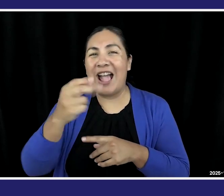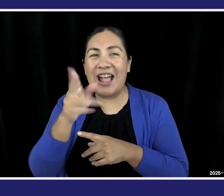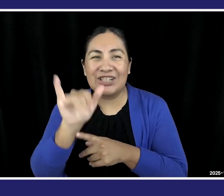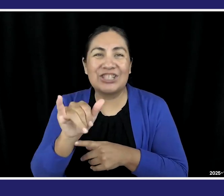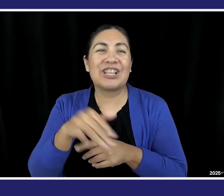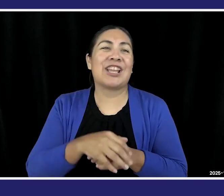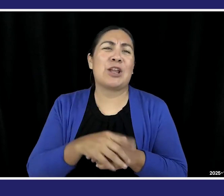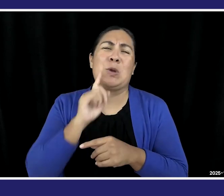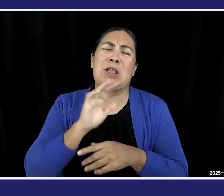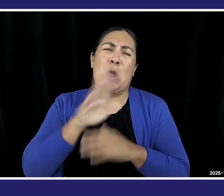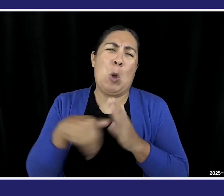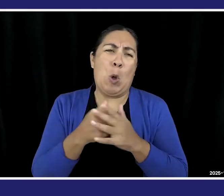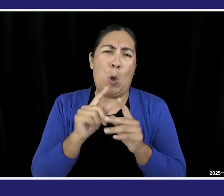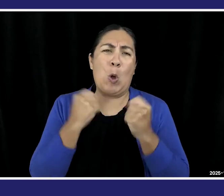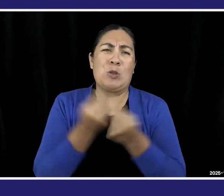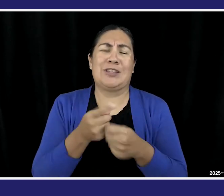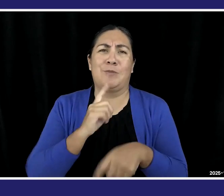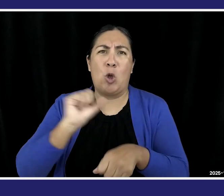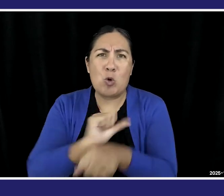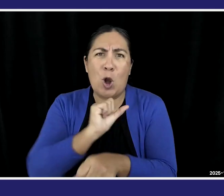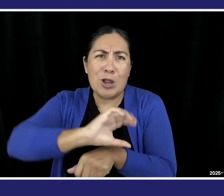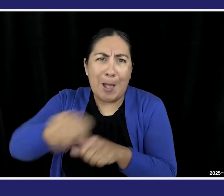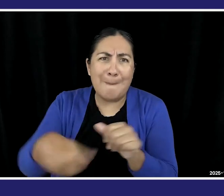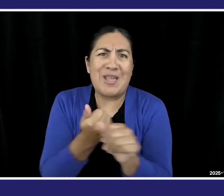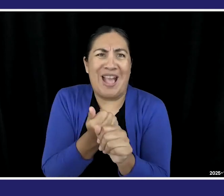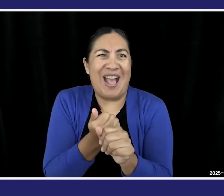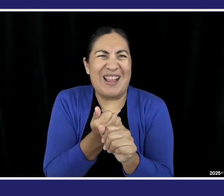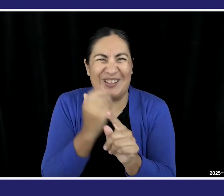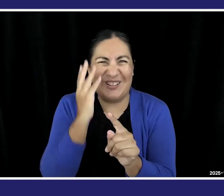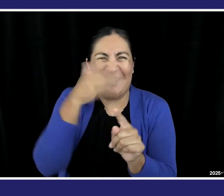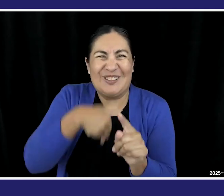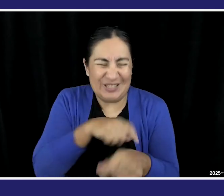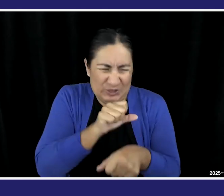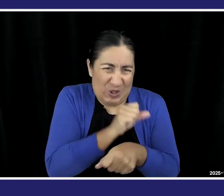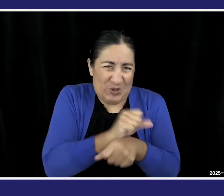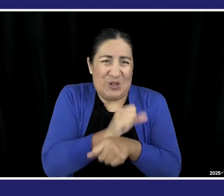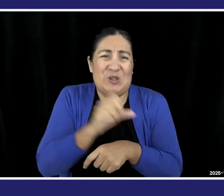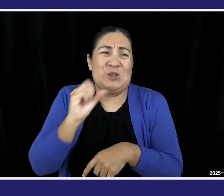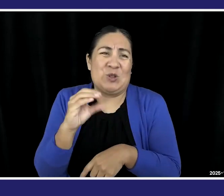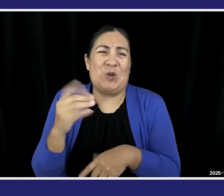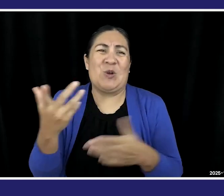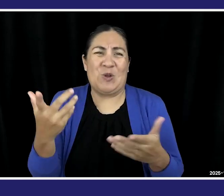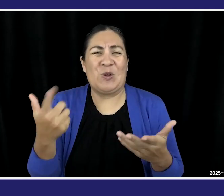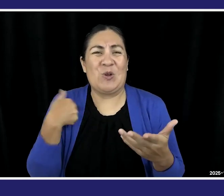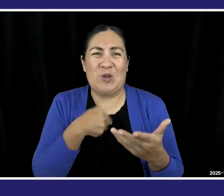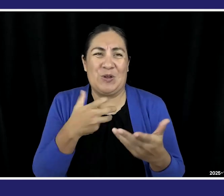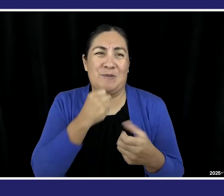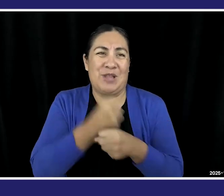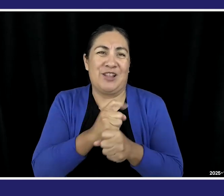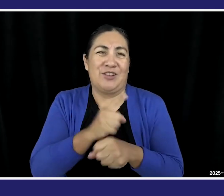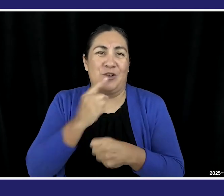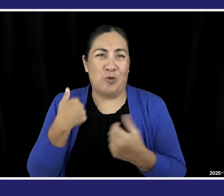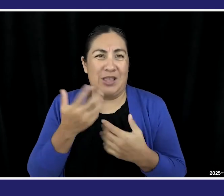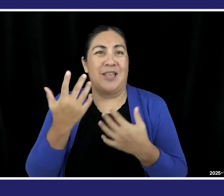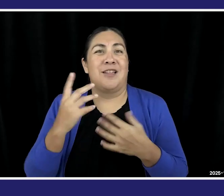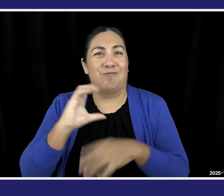and that is looking forward to working with all of you as we implement this and move forward. So I'm going to pass it over to Christina to give us a brief project overview.